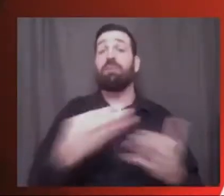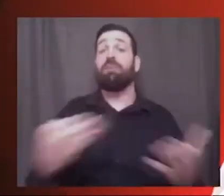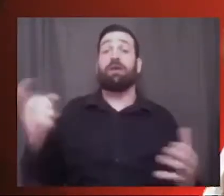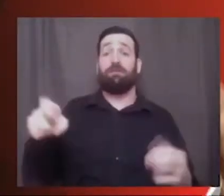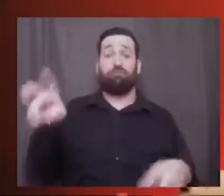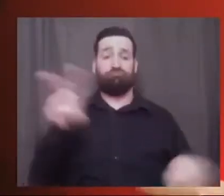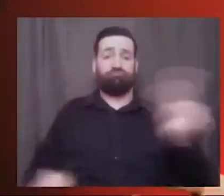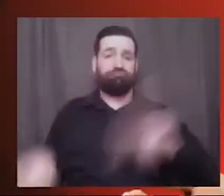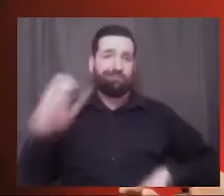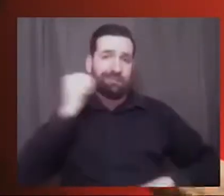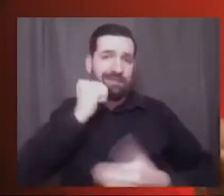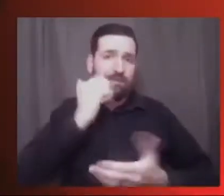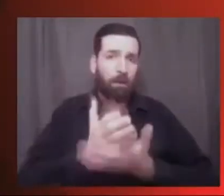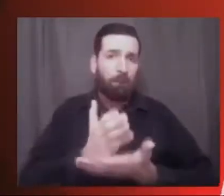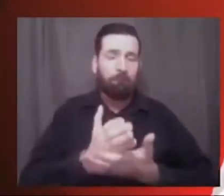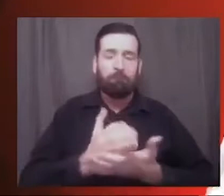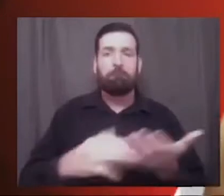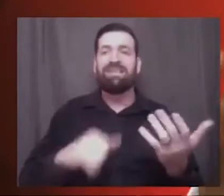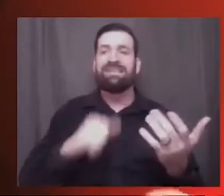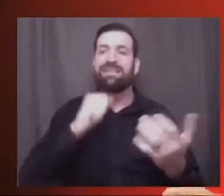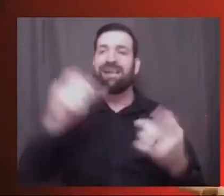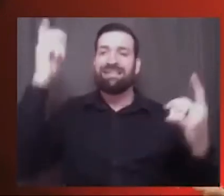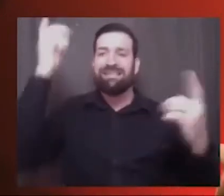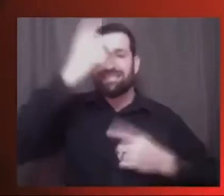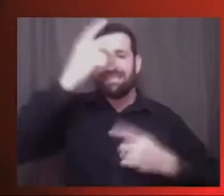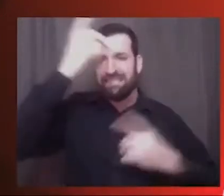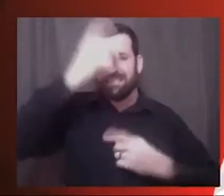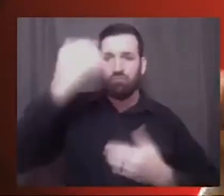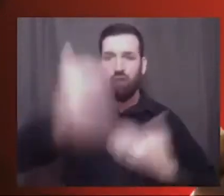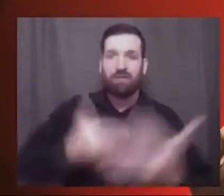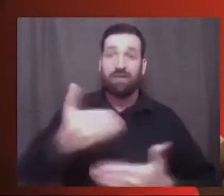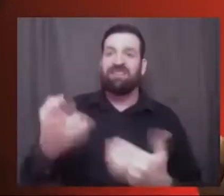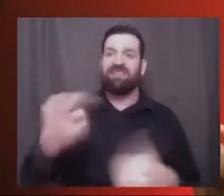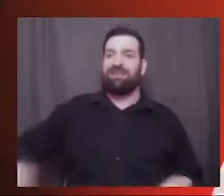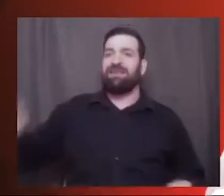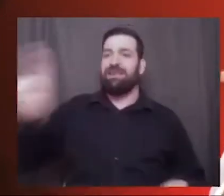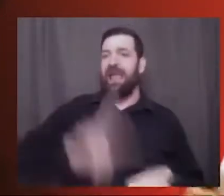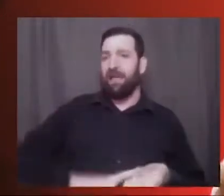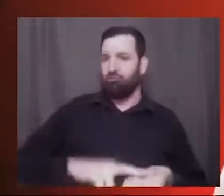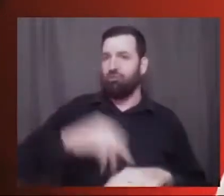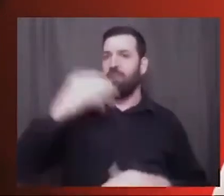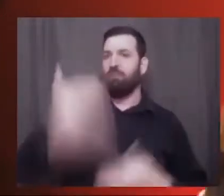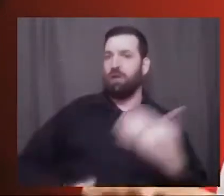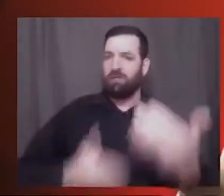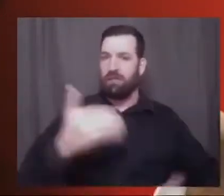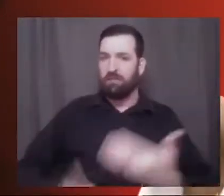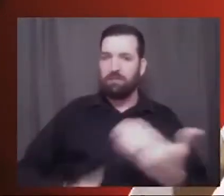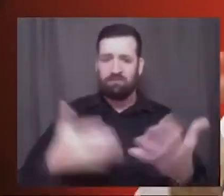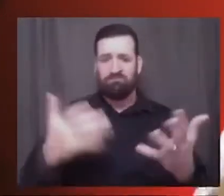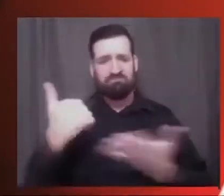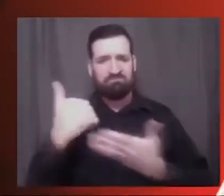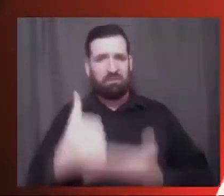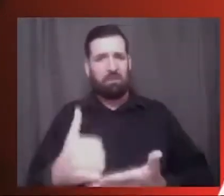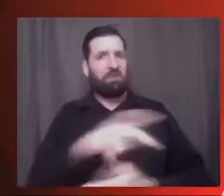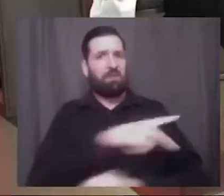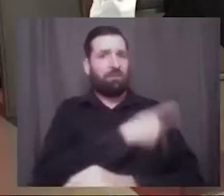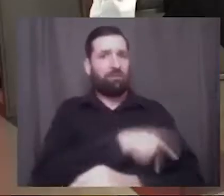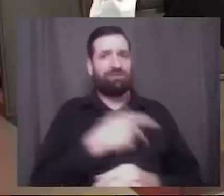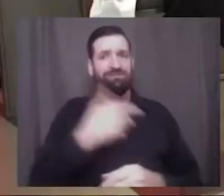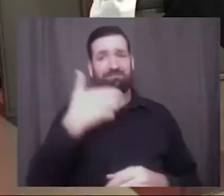a disease process. It's a natural progression. So you have to kind of help the patient live the best life they can at that